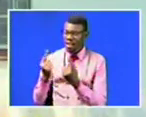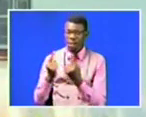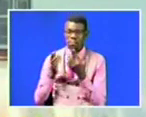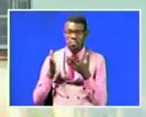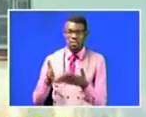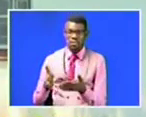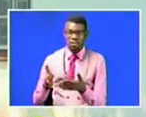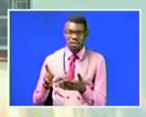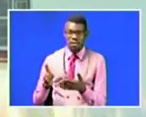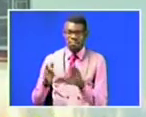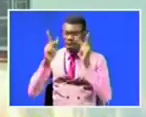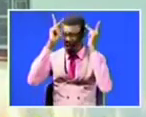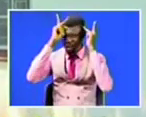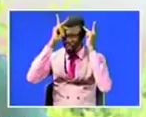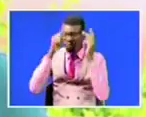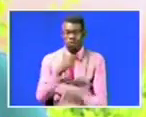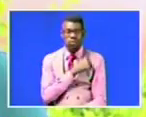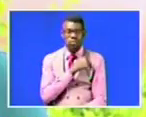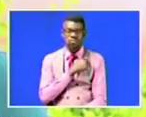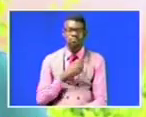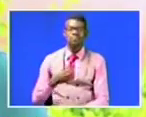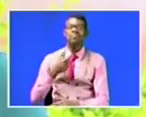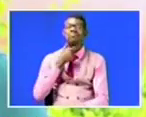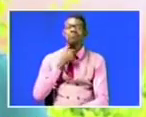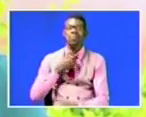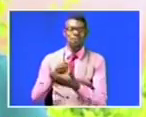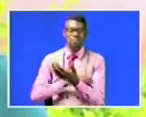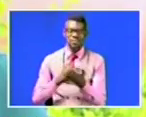with throat cancer. And